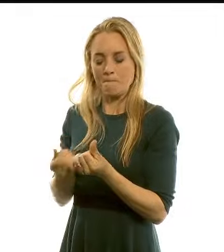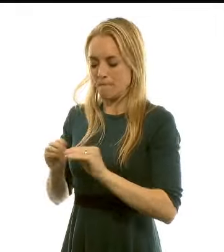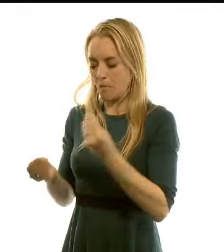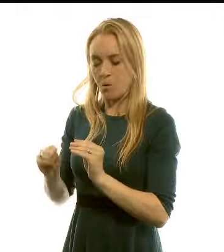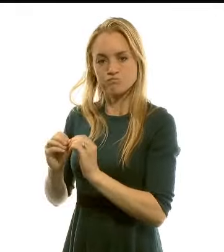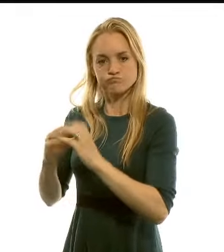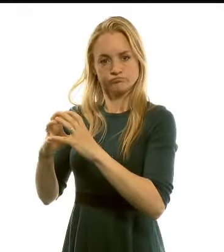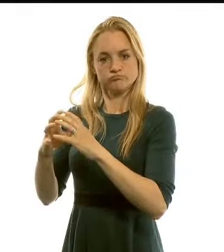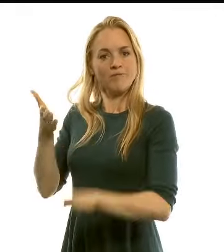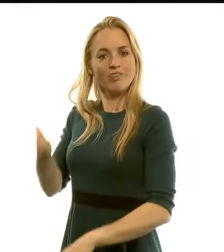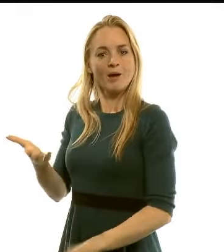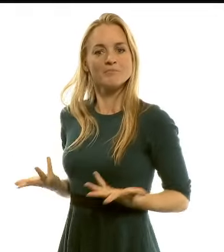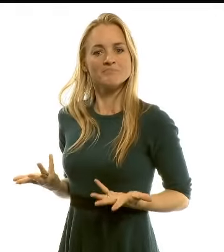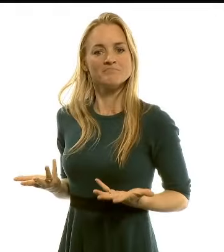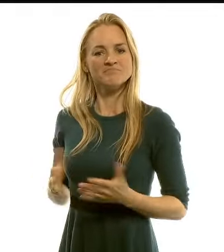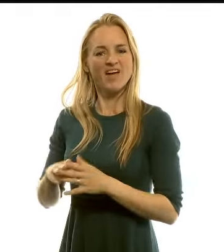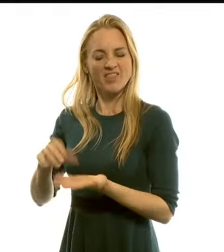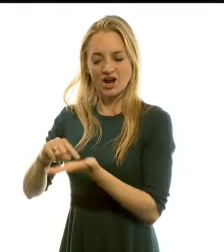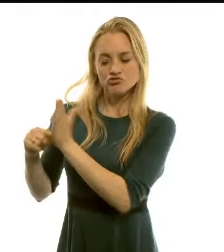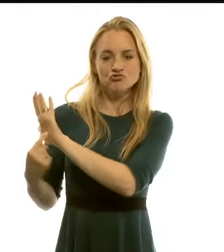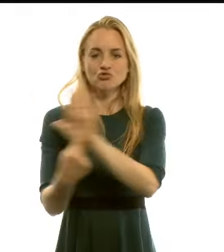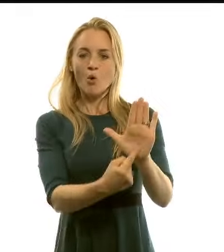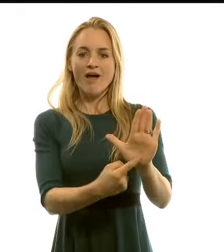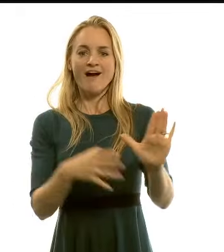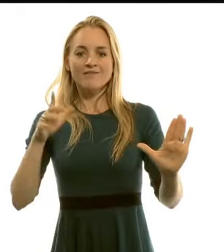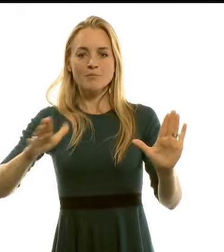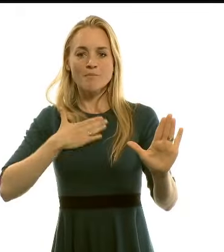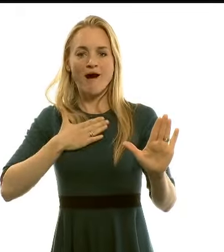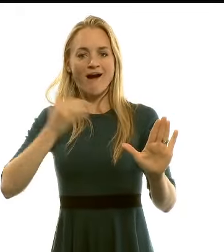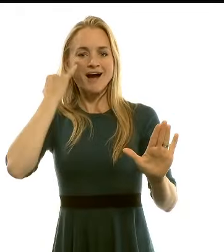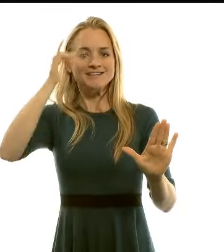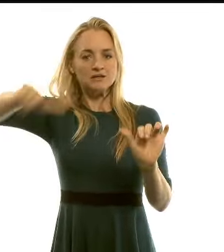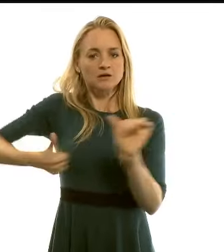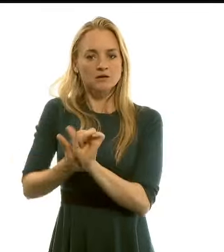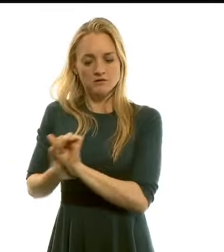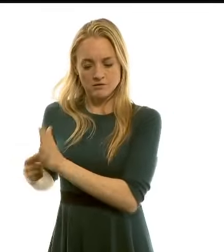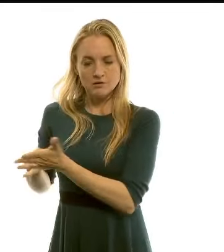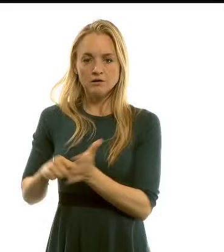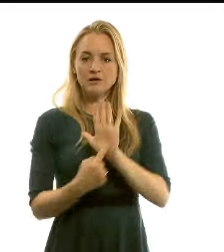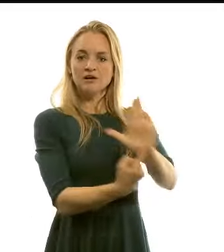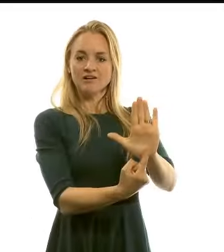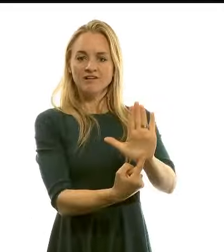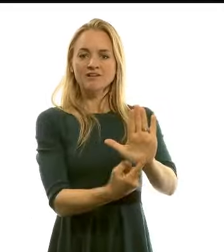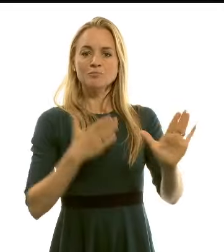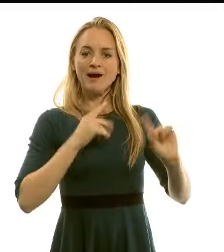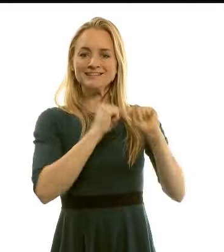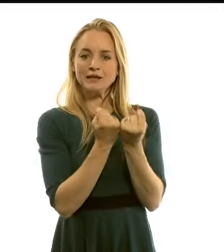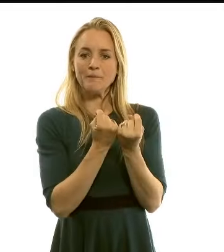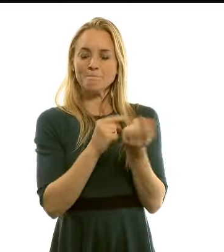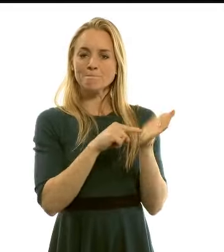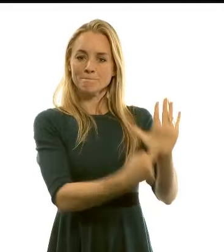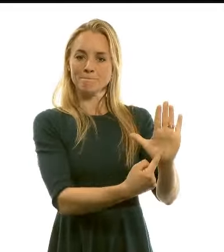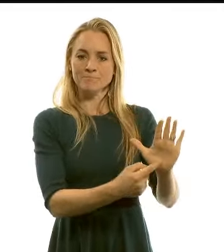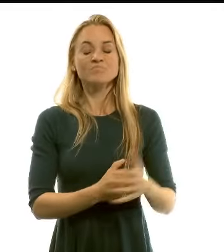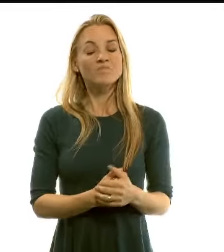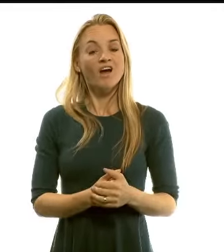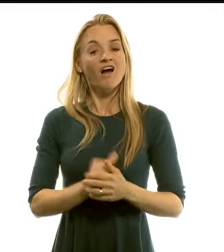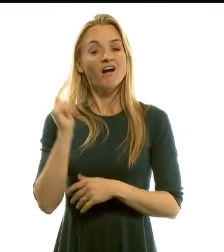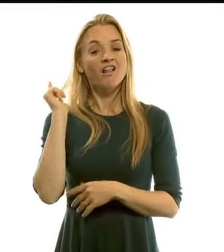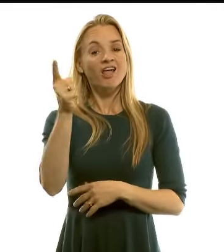tool to get those ideas across to my team. And eventually we did use some of those builds when we worked with the Lego group for some